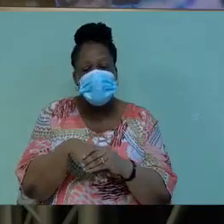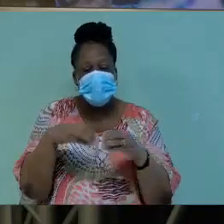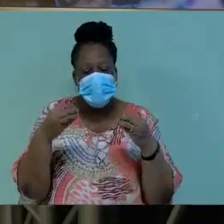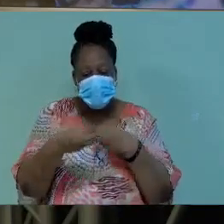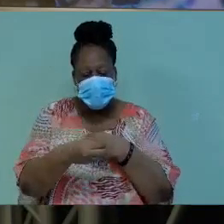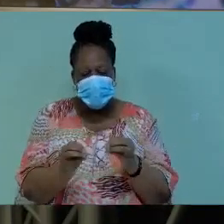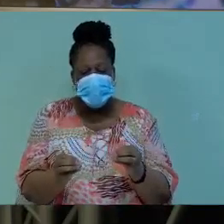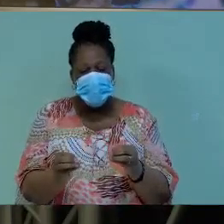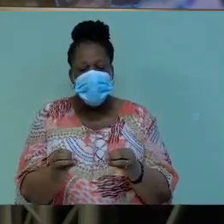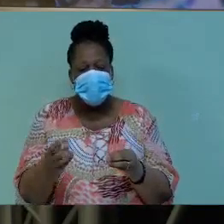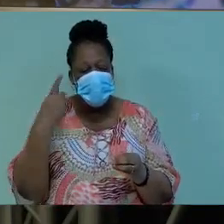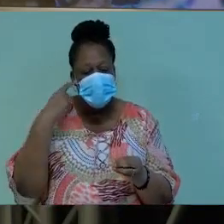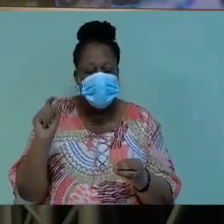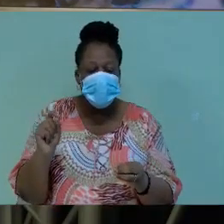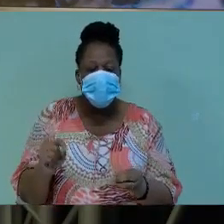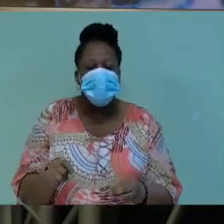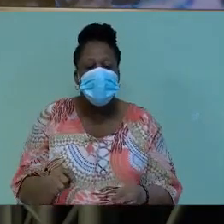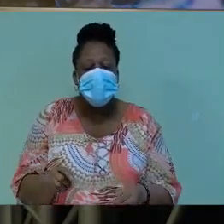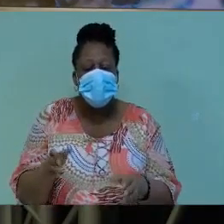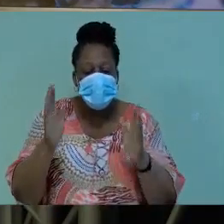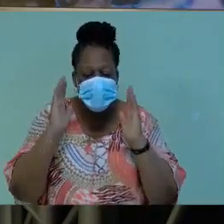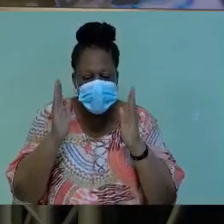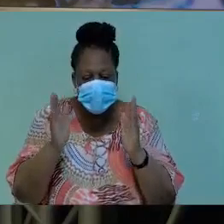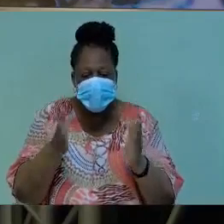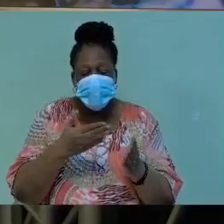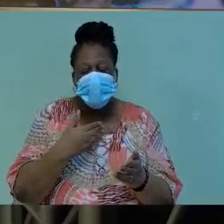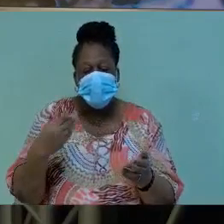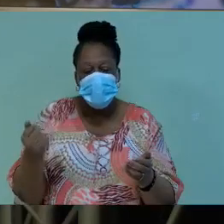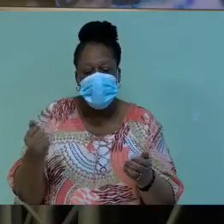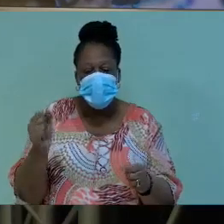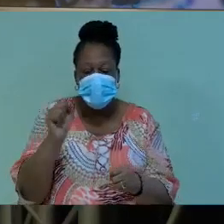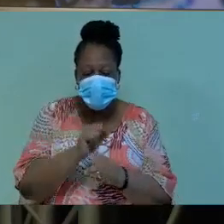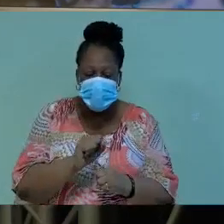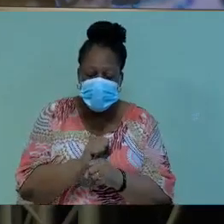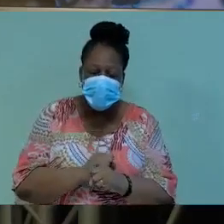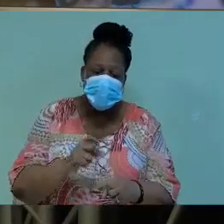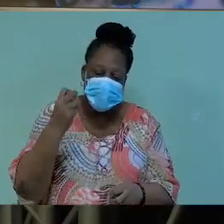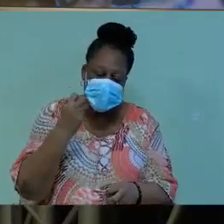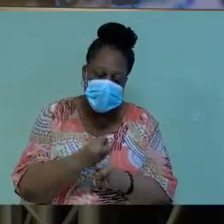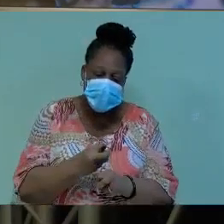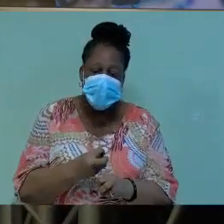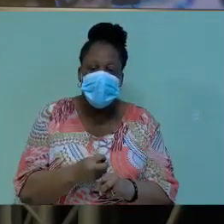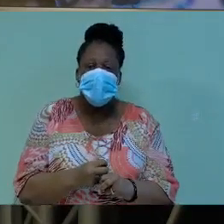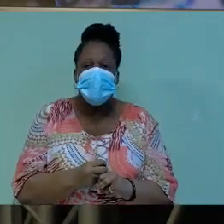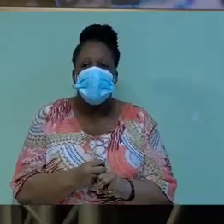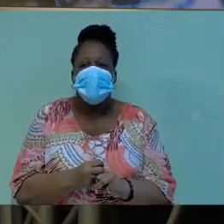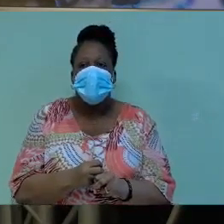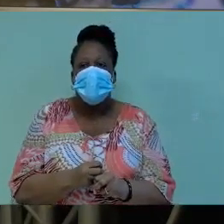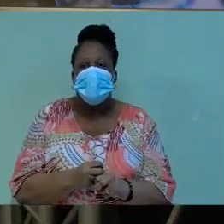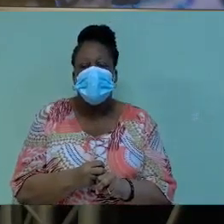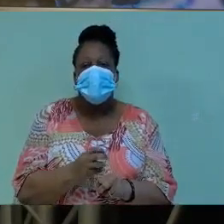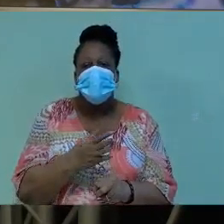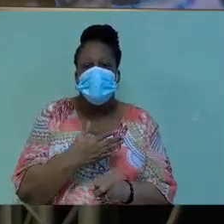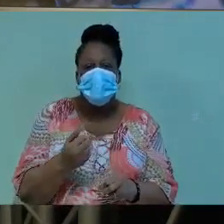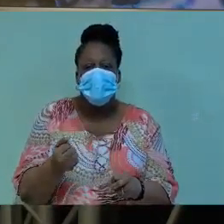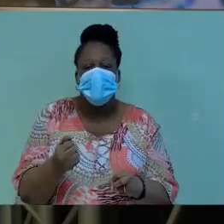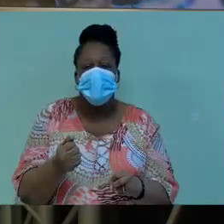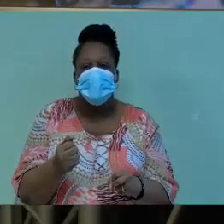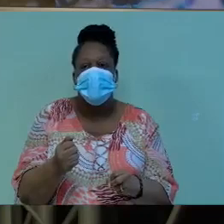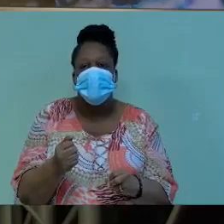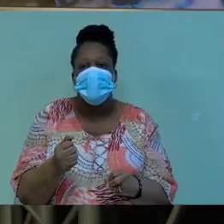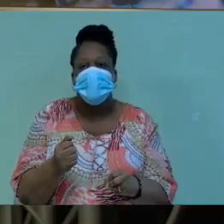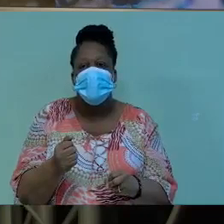to thank them for their commitment, their diligence, dedication to their duties and